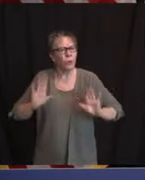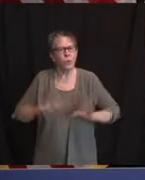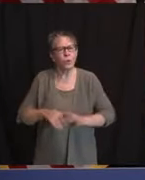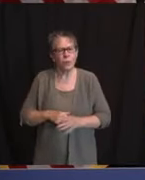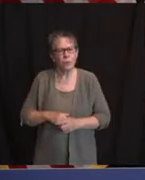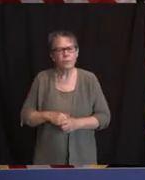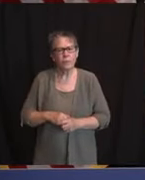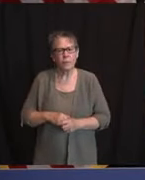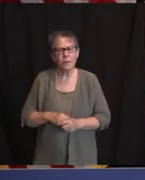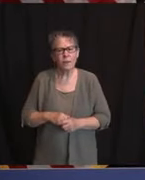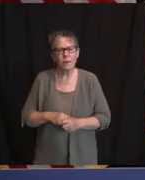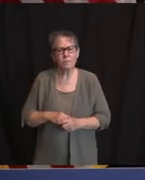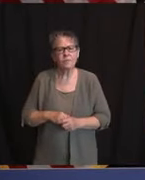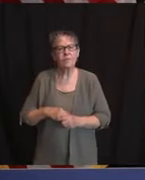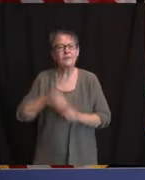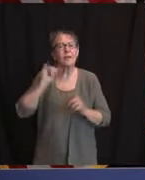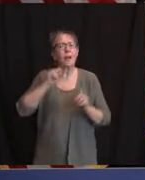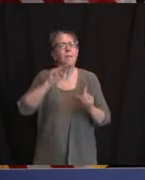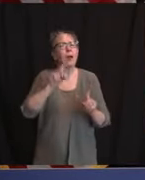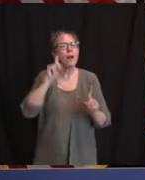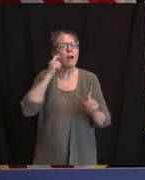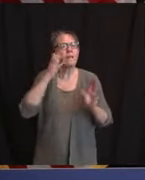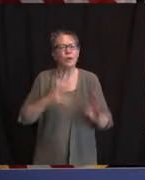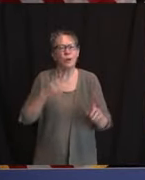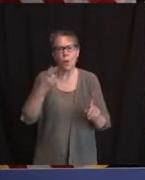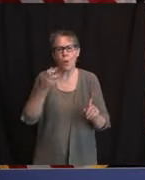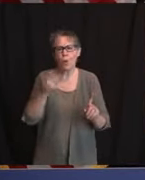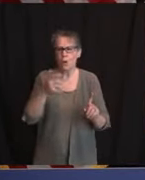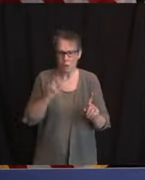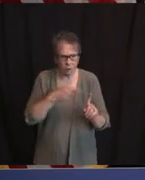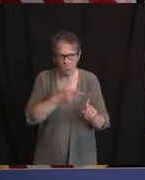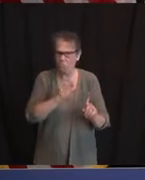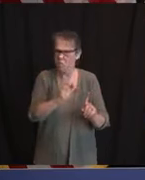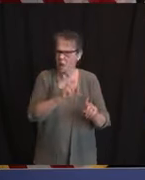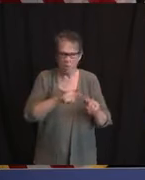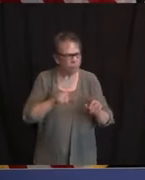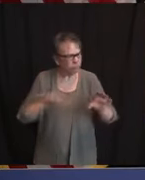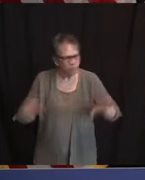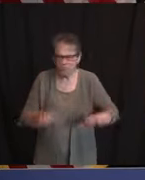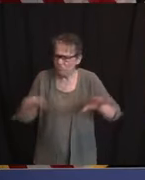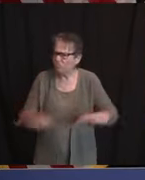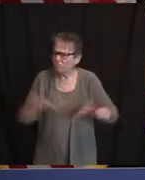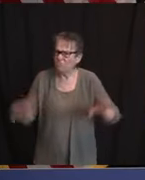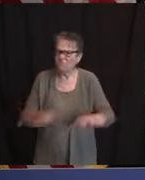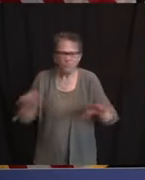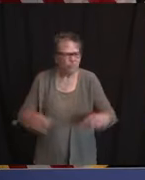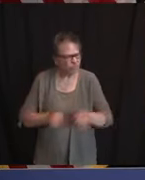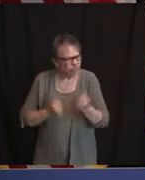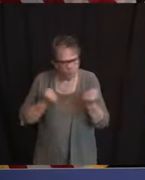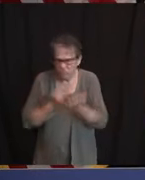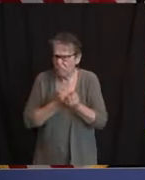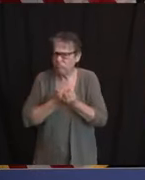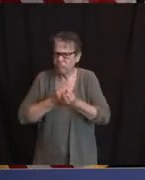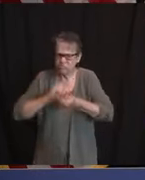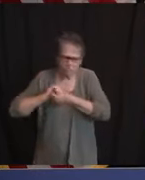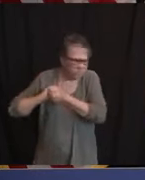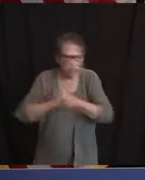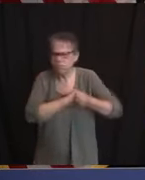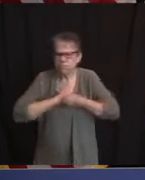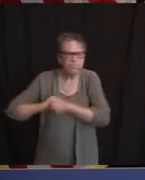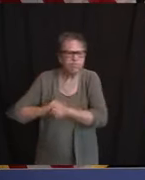persistence here as an example matters. I can't thank you enough again for being here. I know you can stay for a little bit longer, but not a whole lot longer. We're gonna do